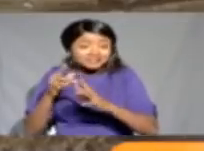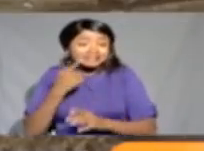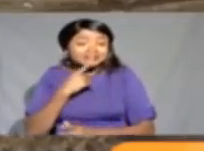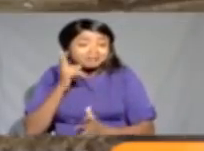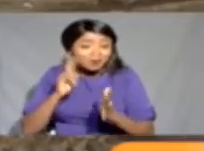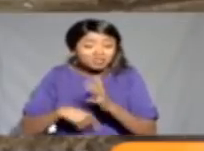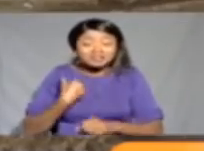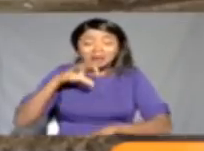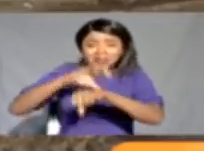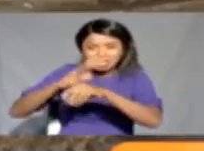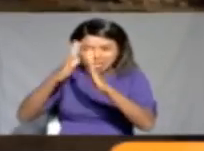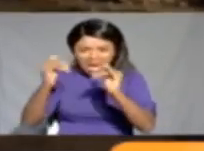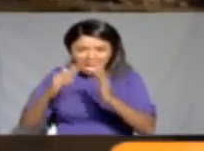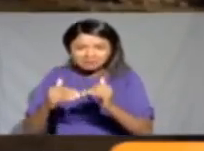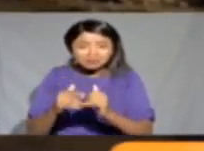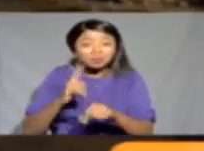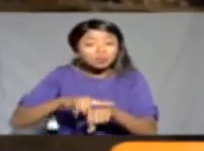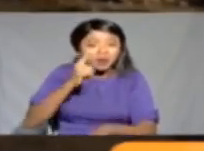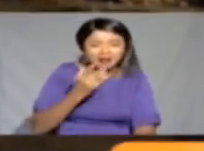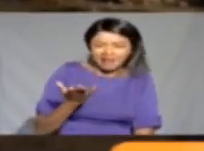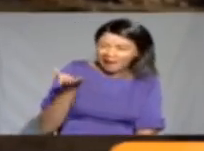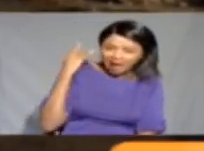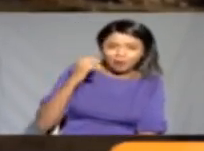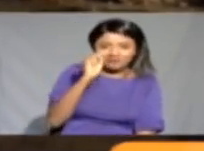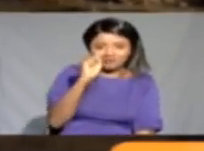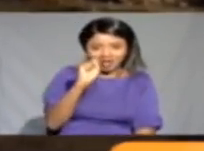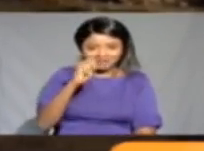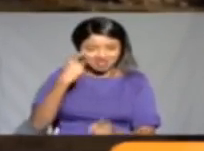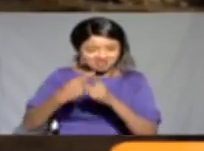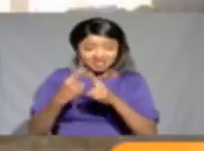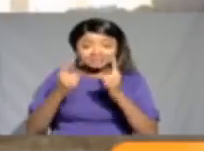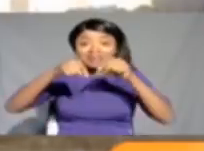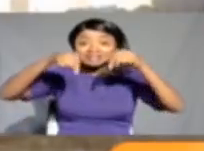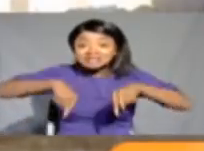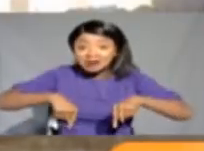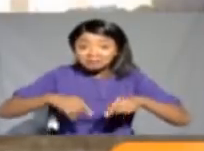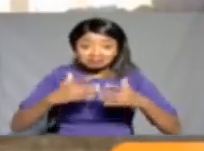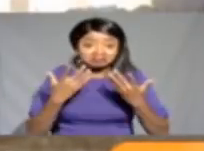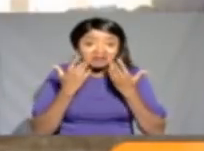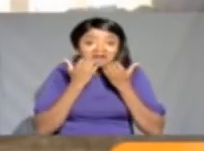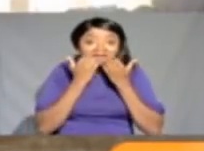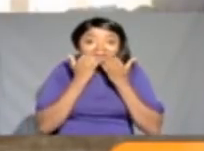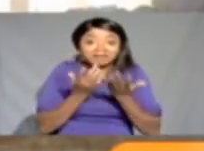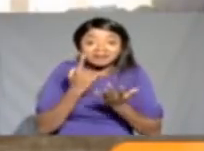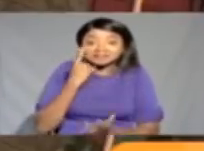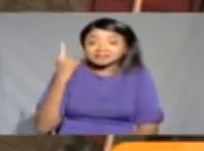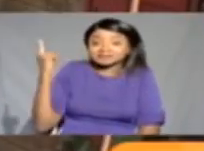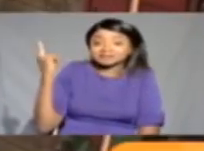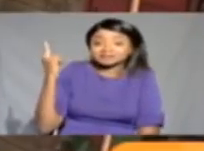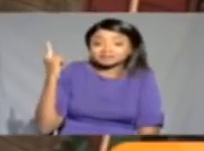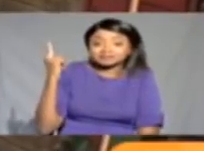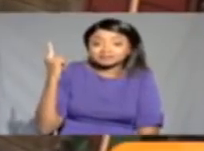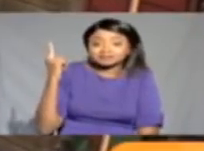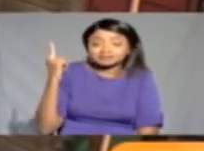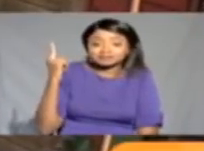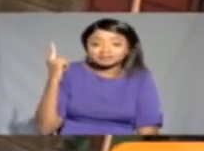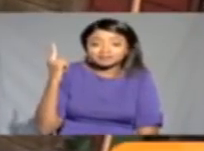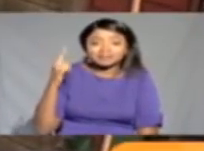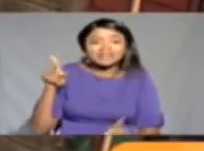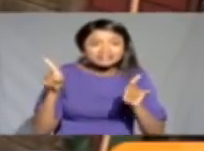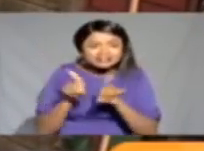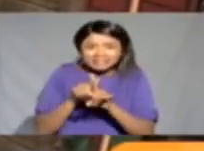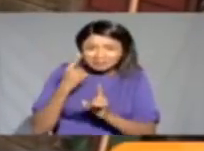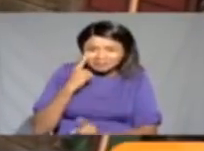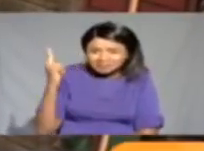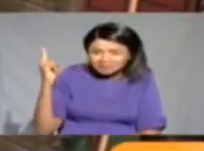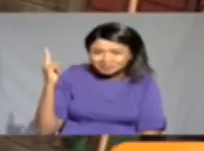their houses 5 years ago, but to date, an abandoned building is all that can be seen here. Even this concrete mixer